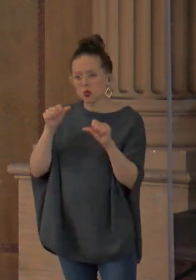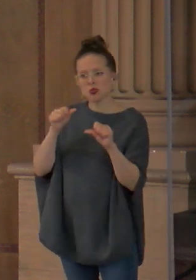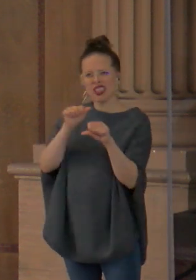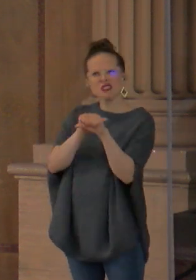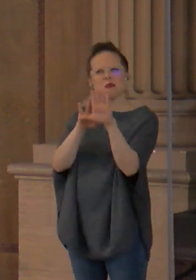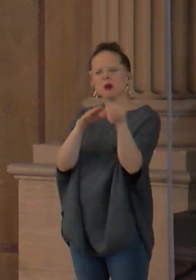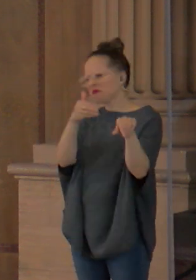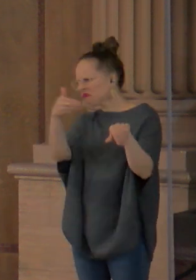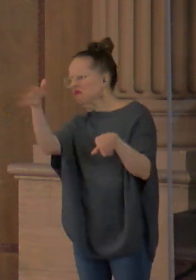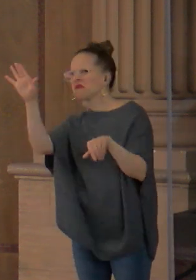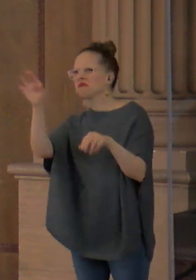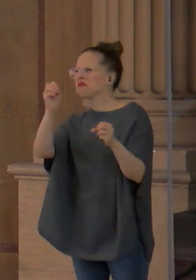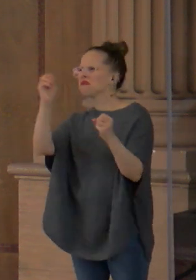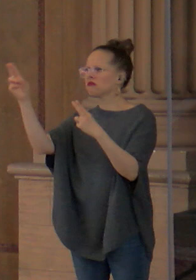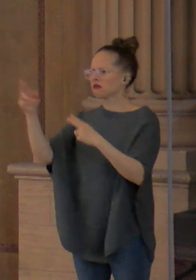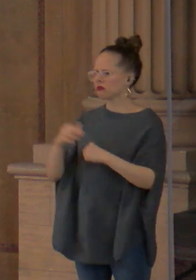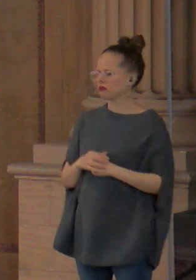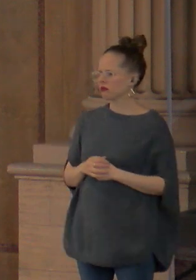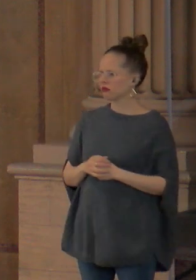But have any of us done that?